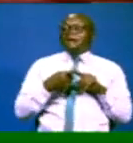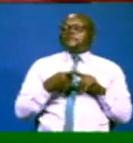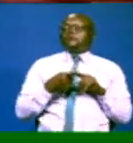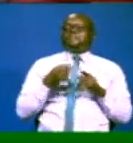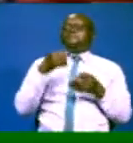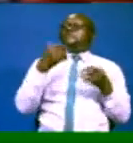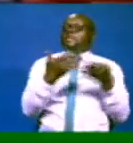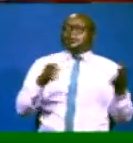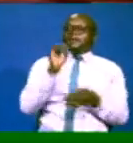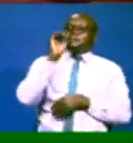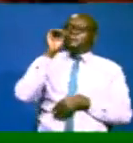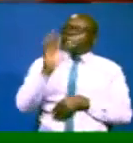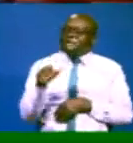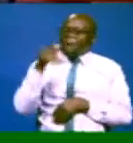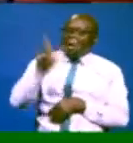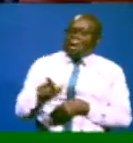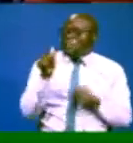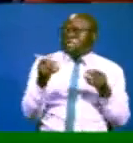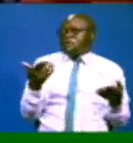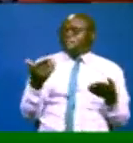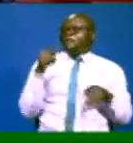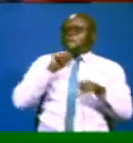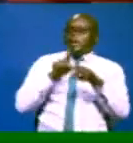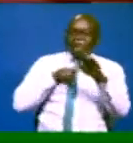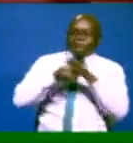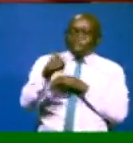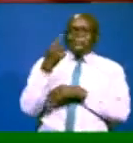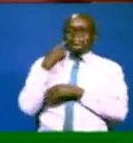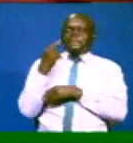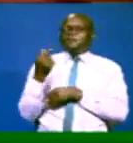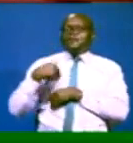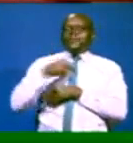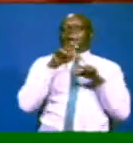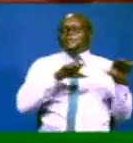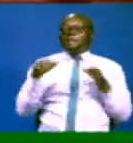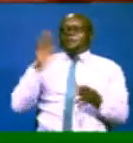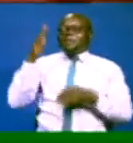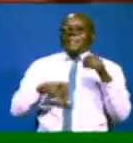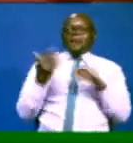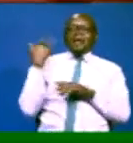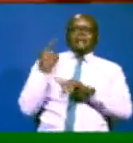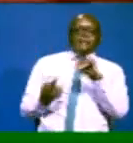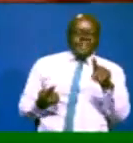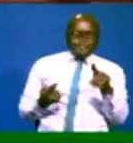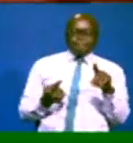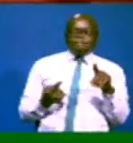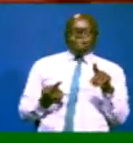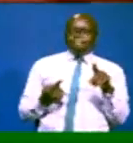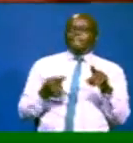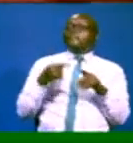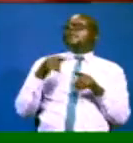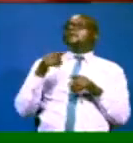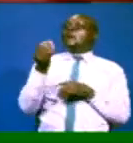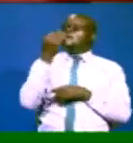living is low. Yet, when I walk across, we are suffering even more than last year. The cost of food